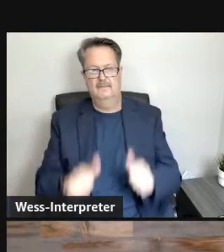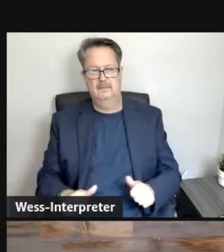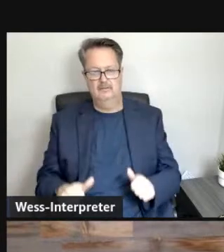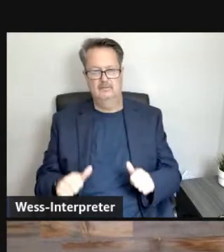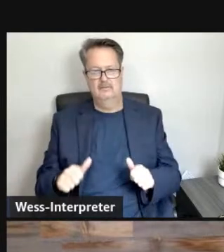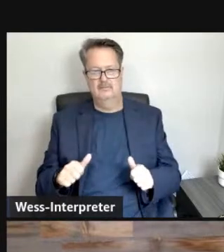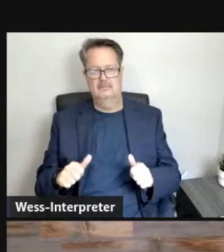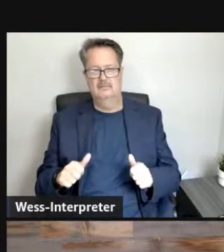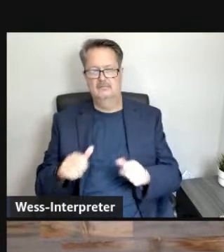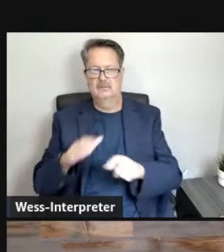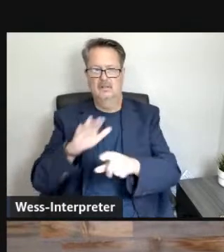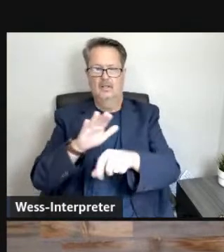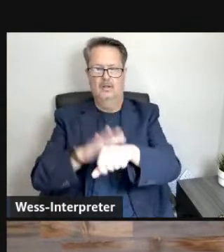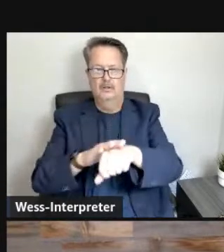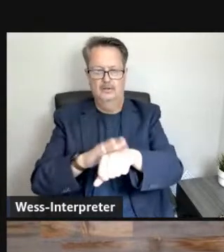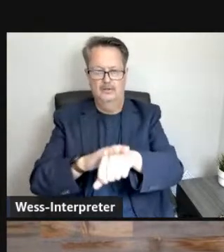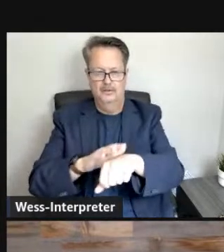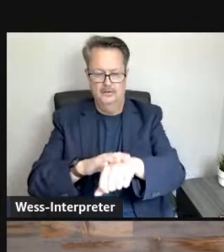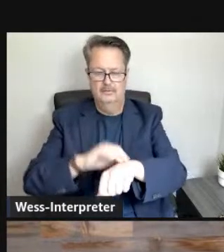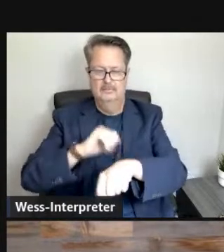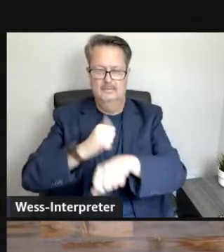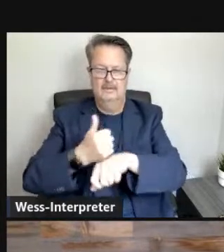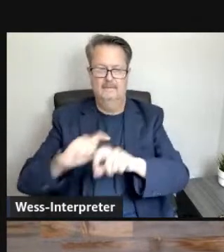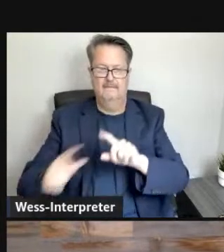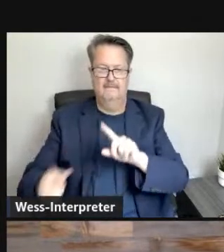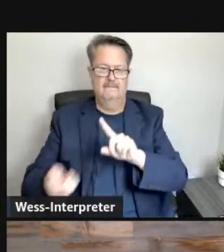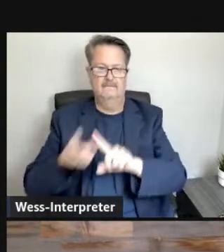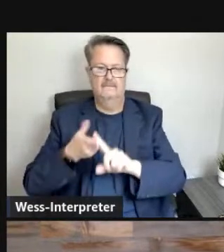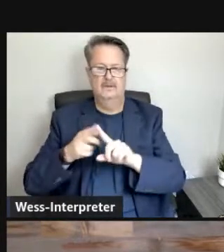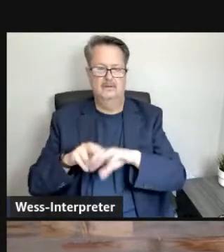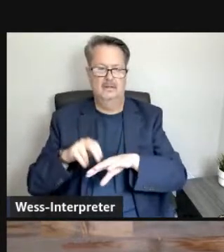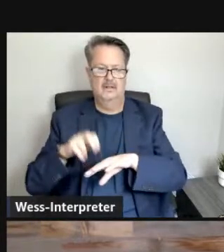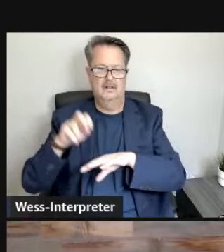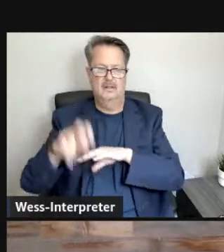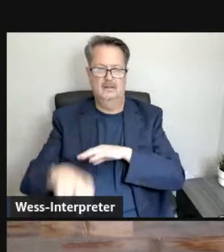But first of all, let's jump into one of the